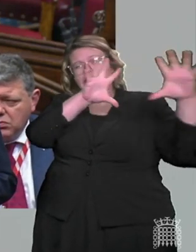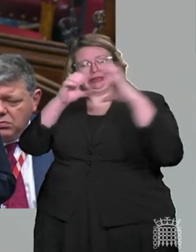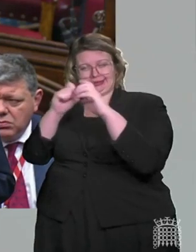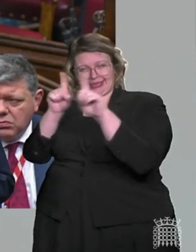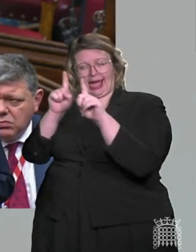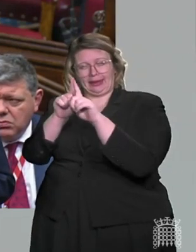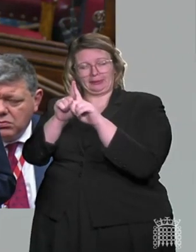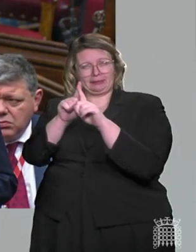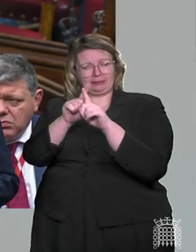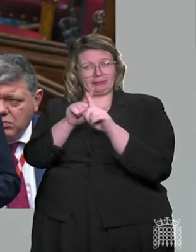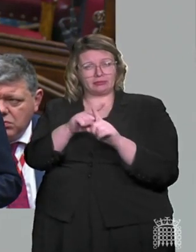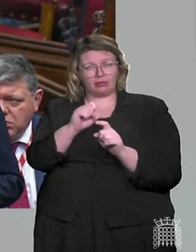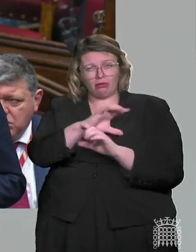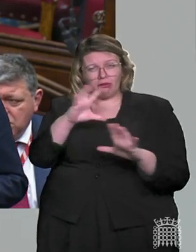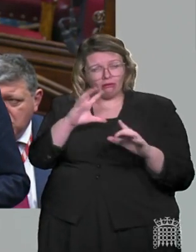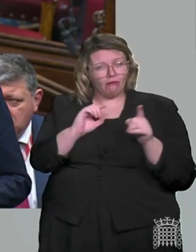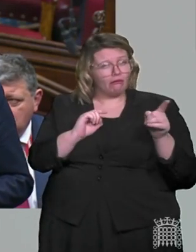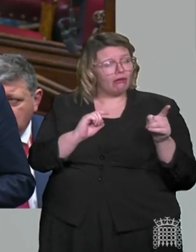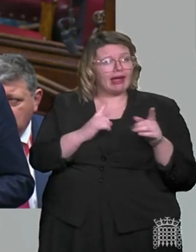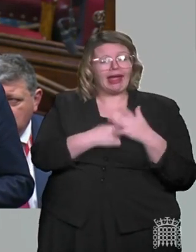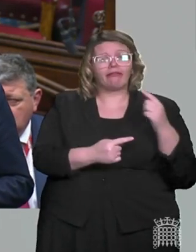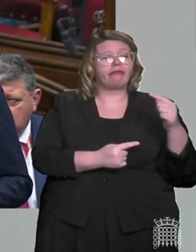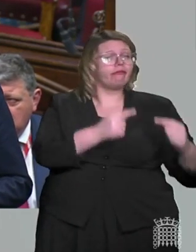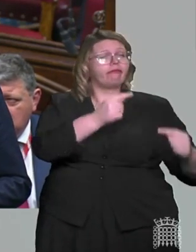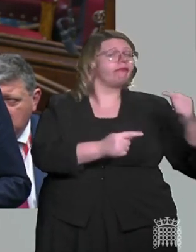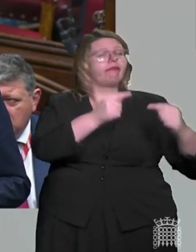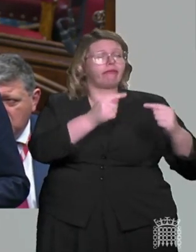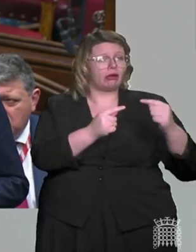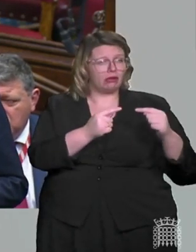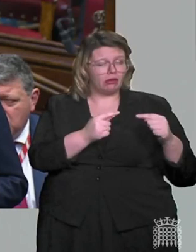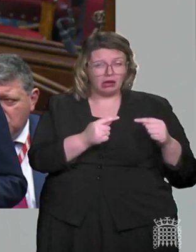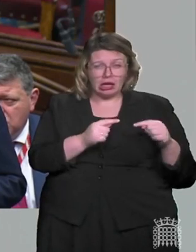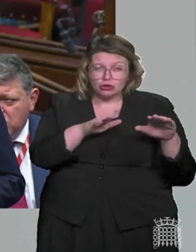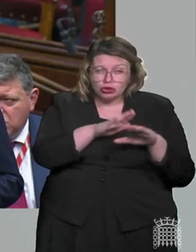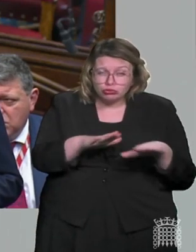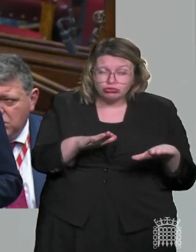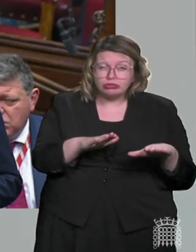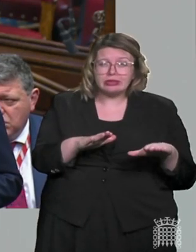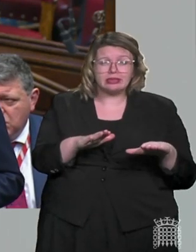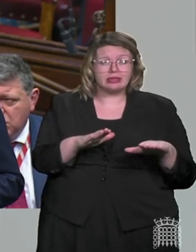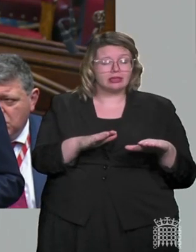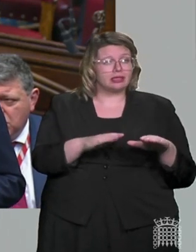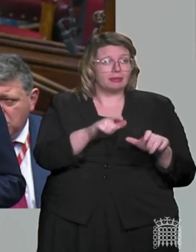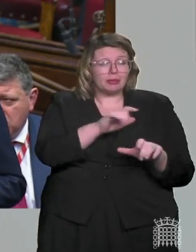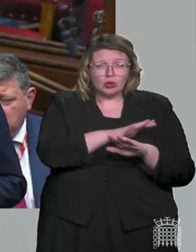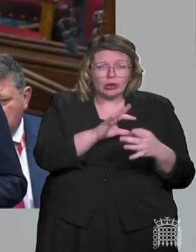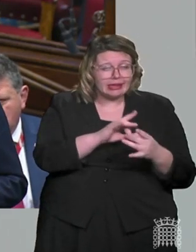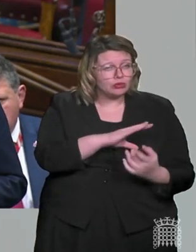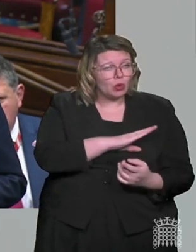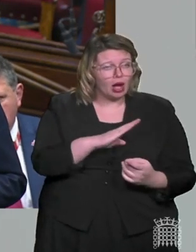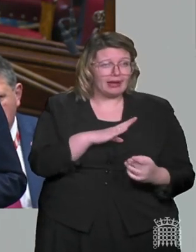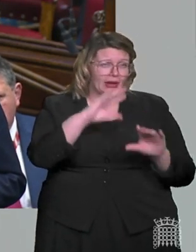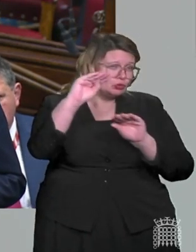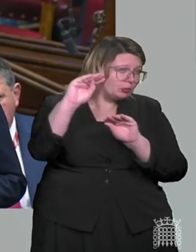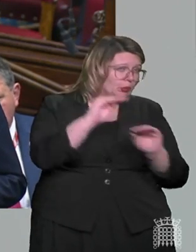Secretary agree with me that any belligerent in a conflict that advises children and civilians to relocate on the pretext of their